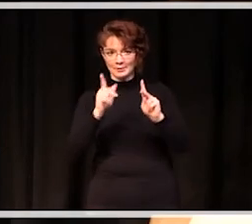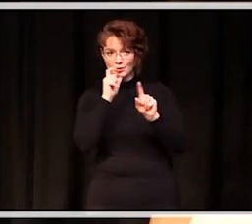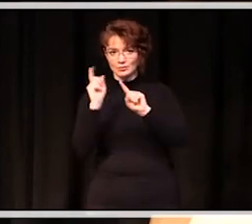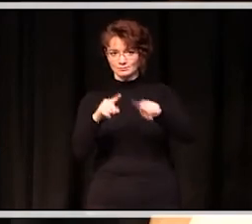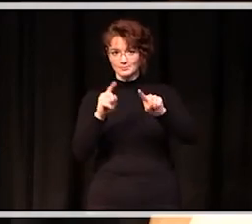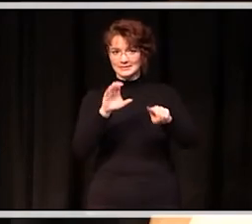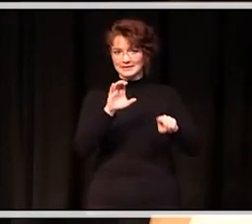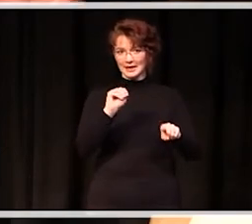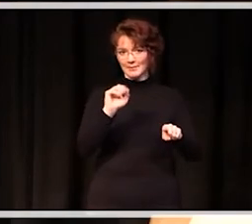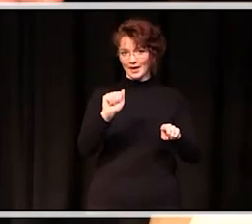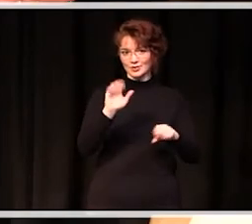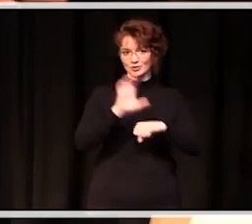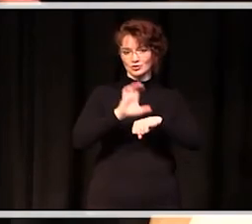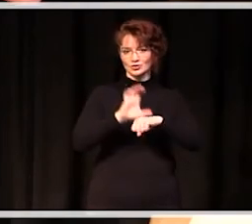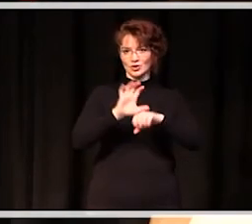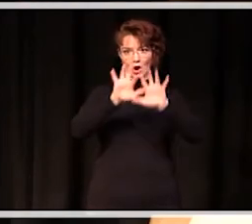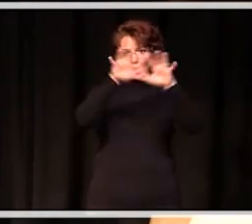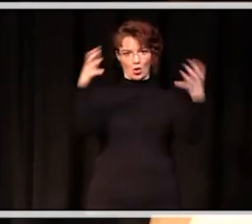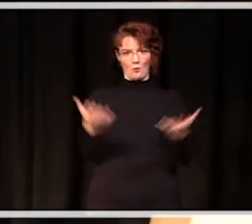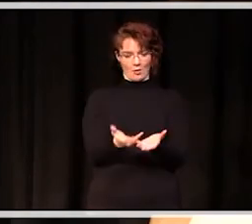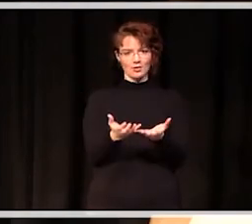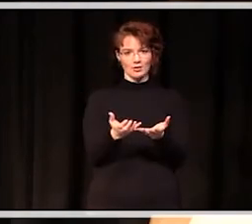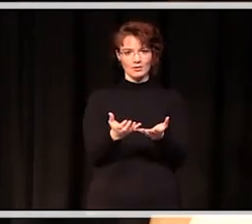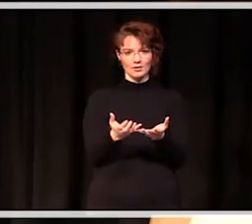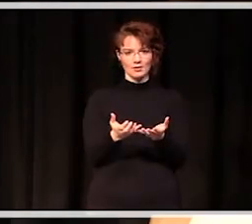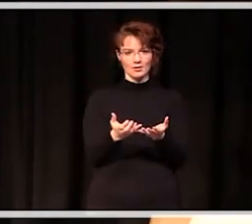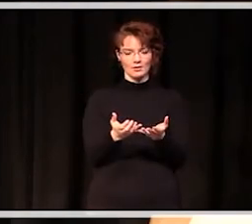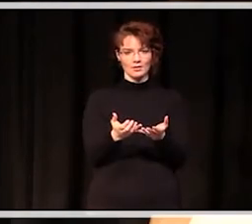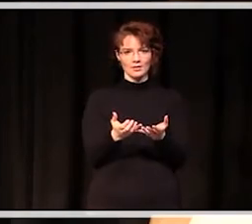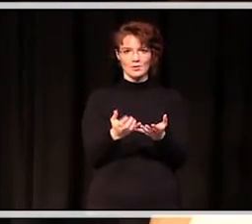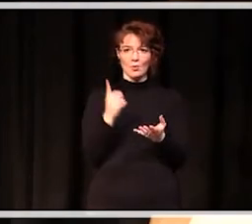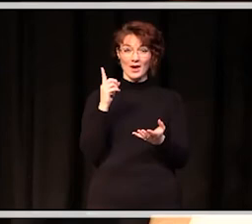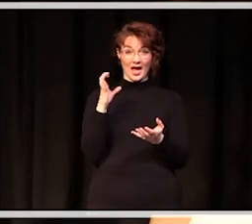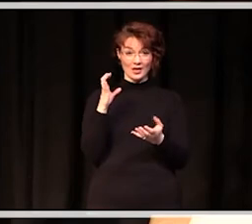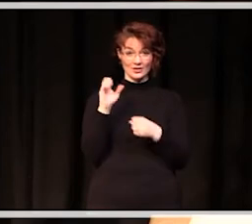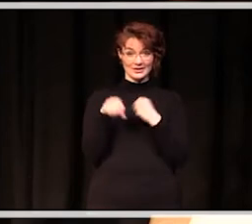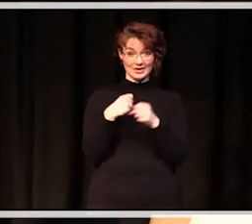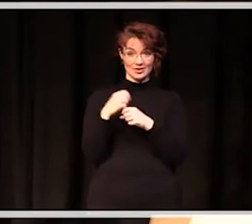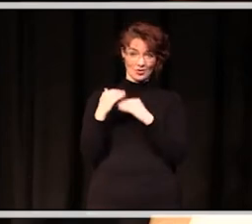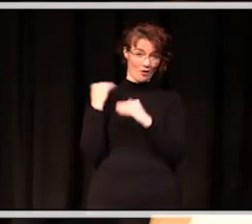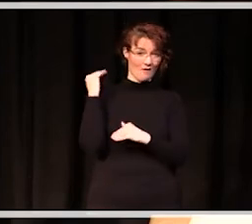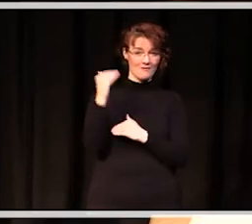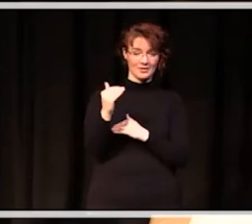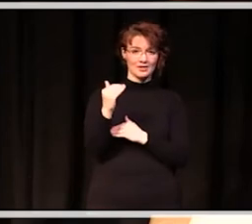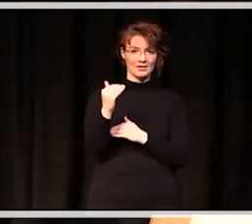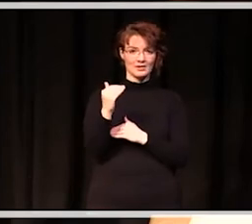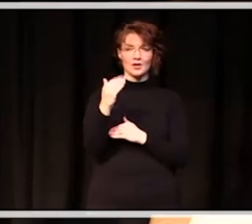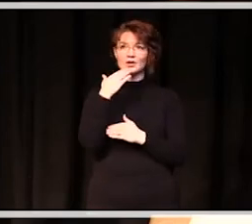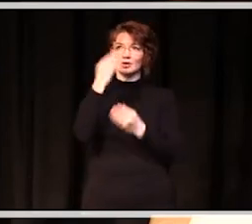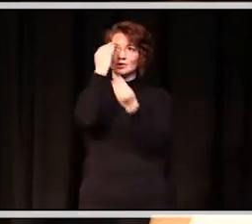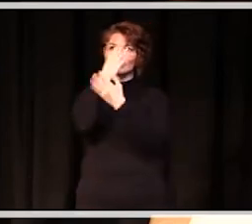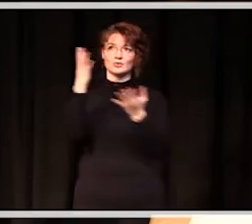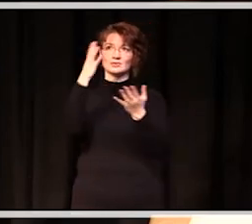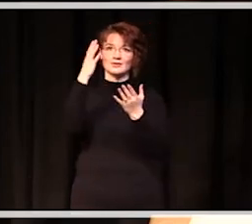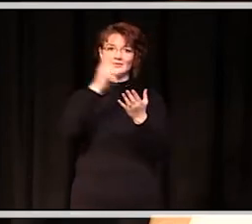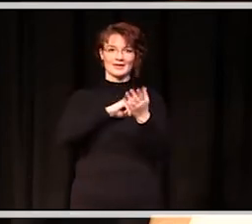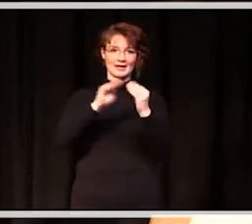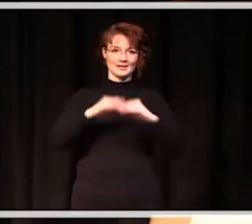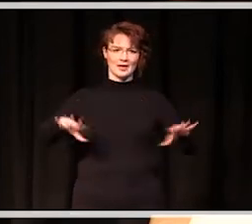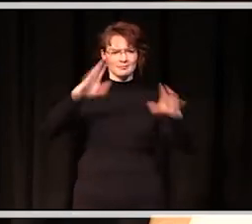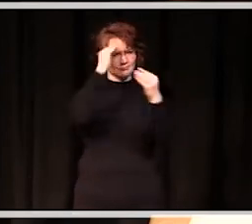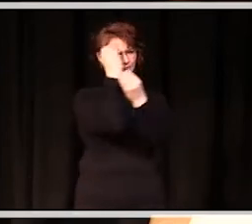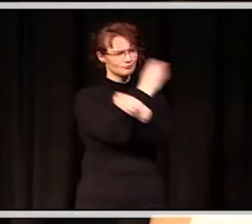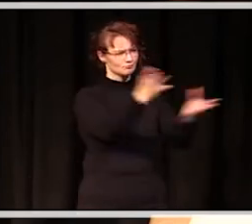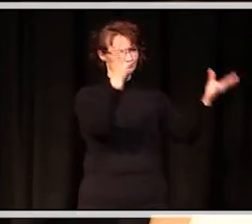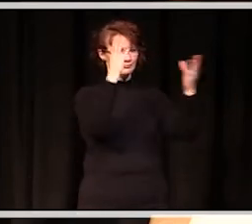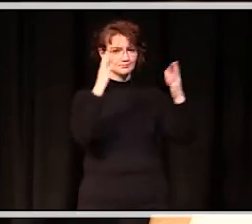churches globally. And for over 100 years, the good news of the kingdom has been preached, the sick